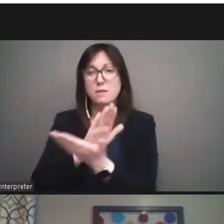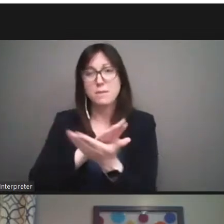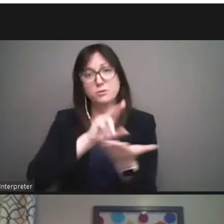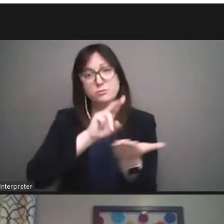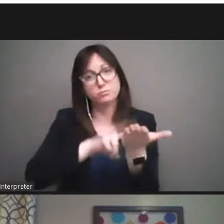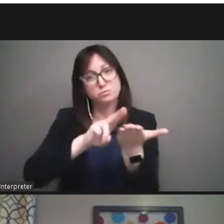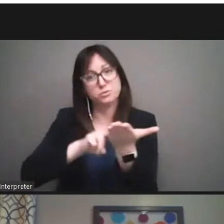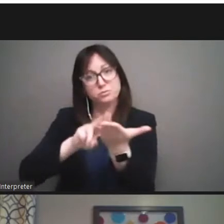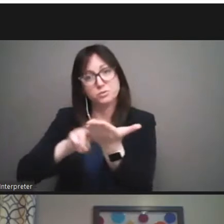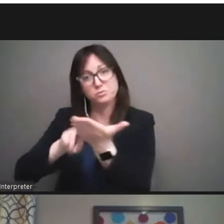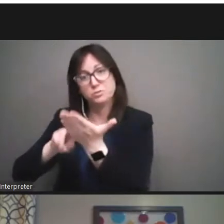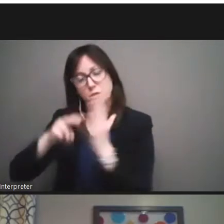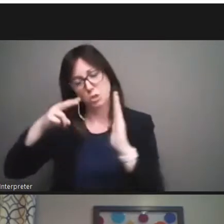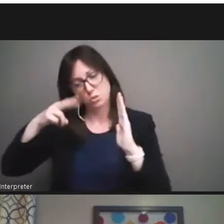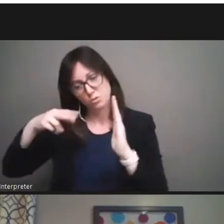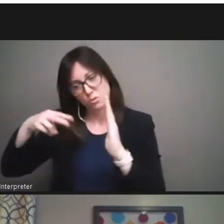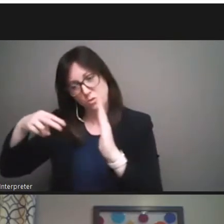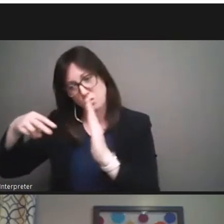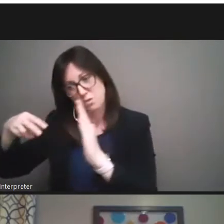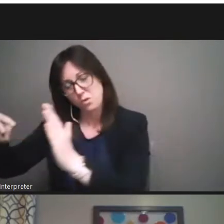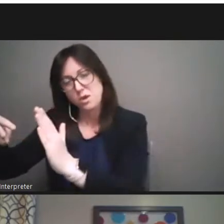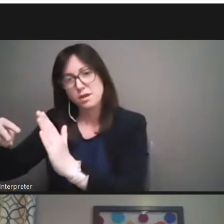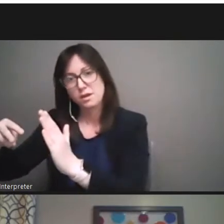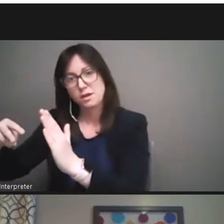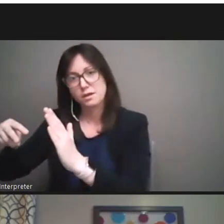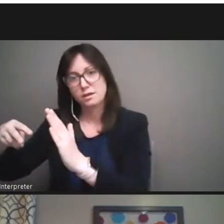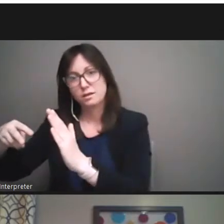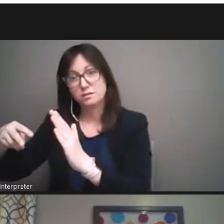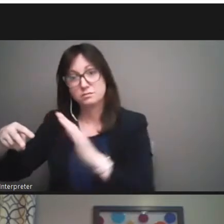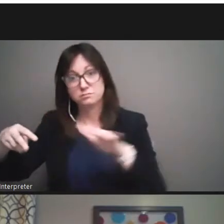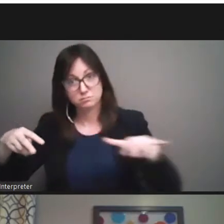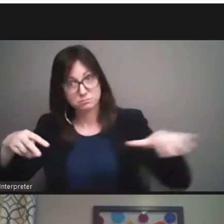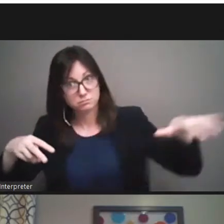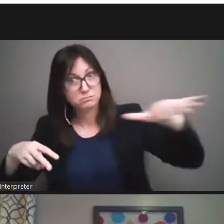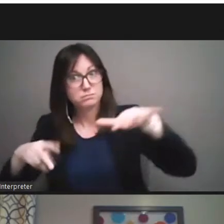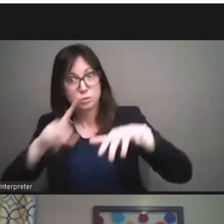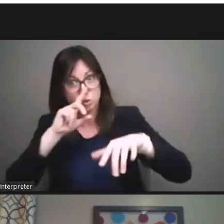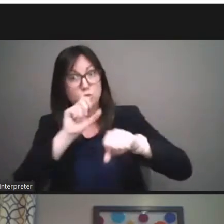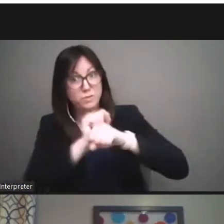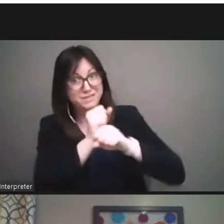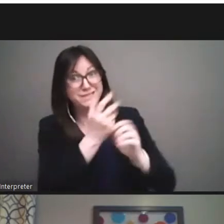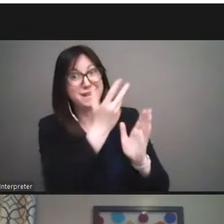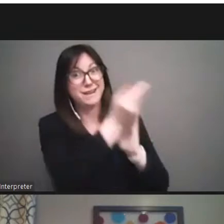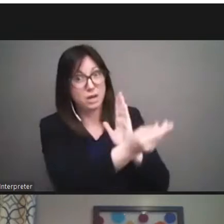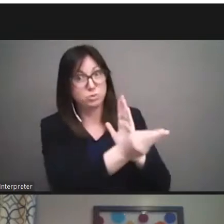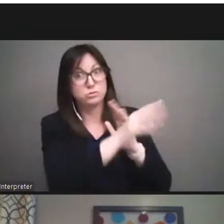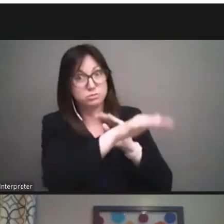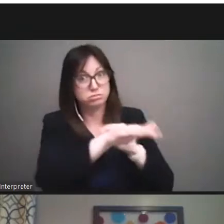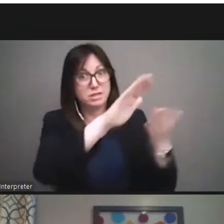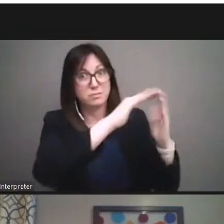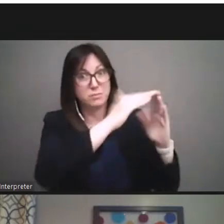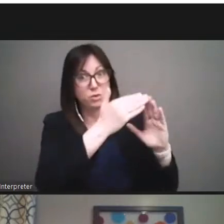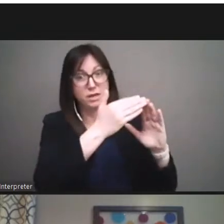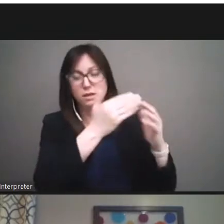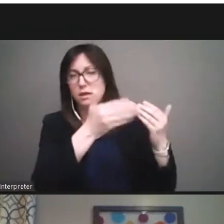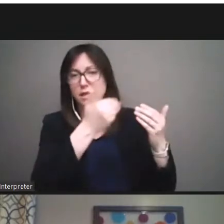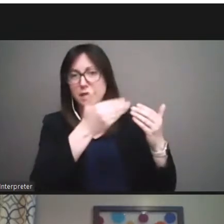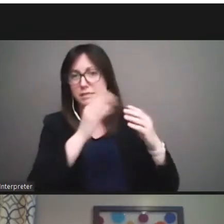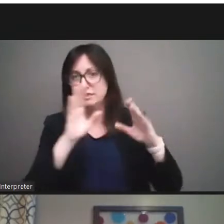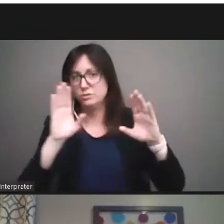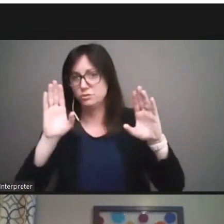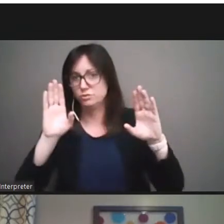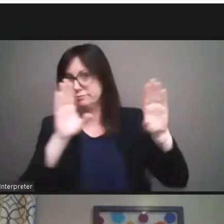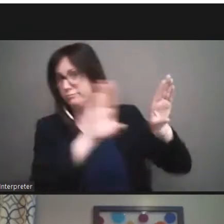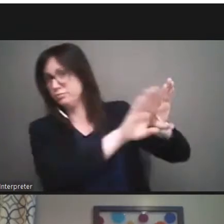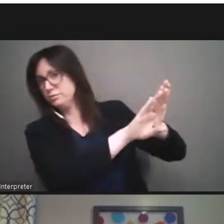and forget what's happening literally like on the road underneath my office and talking